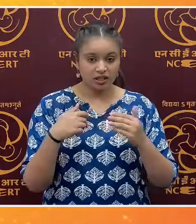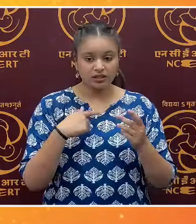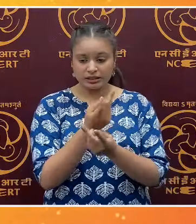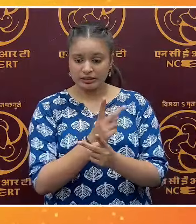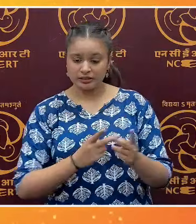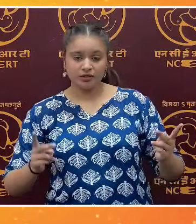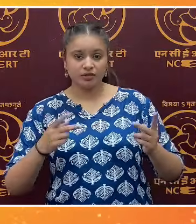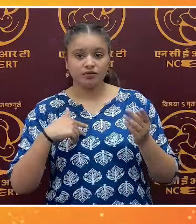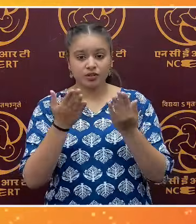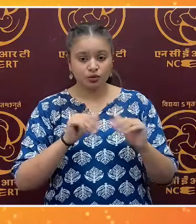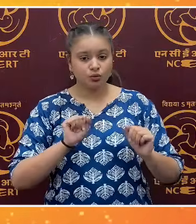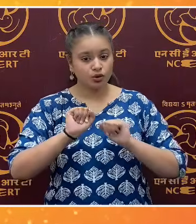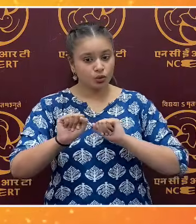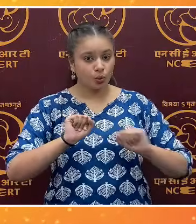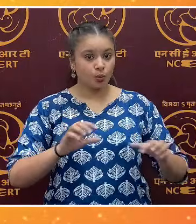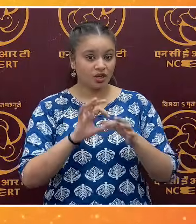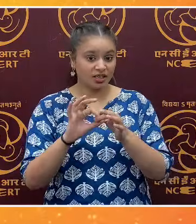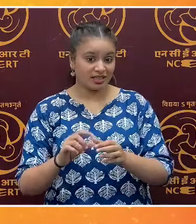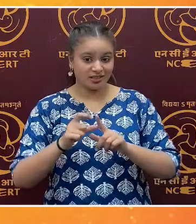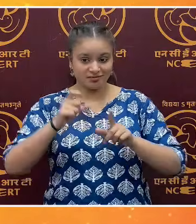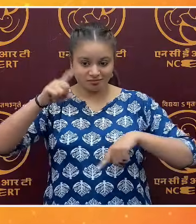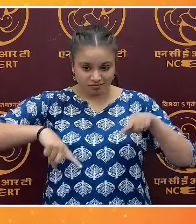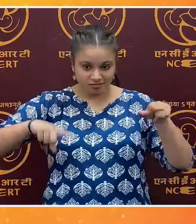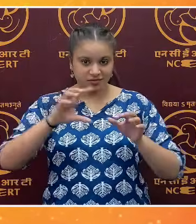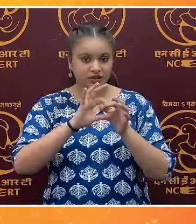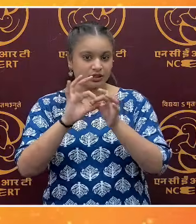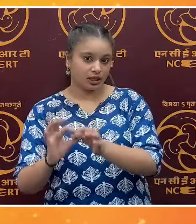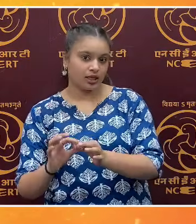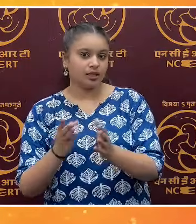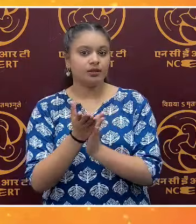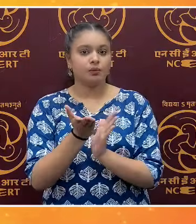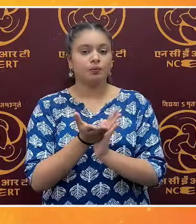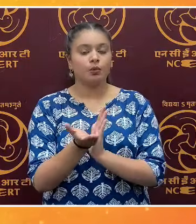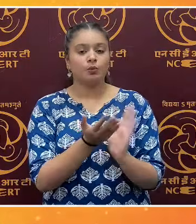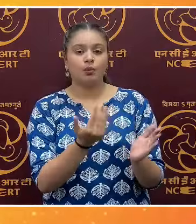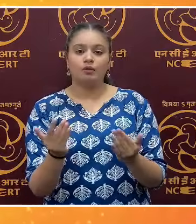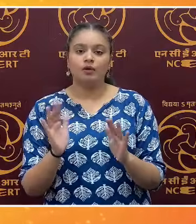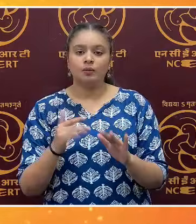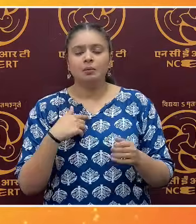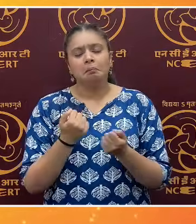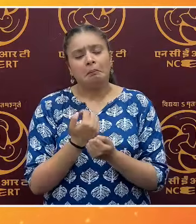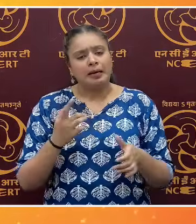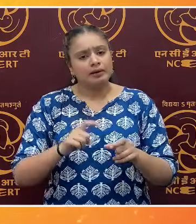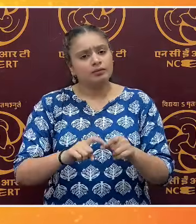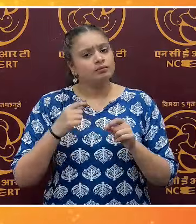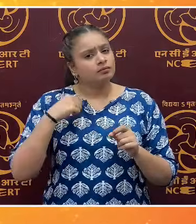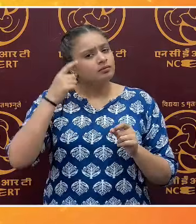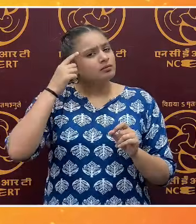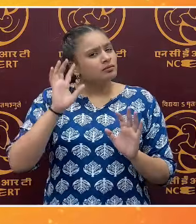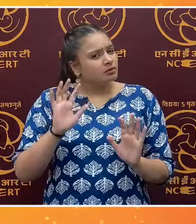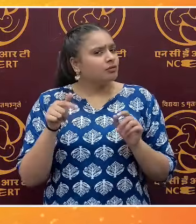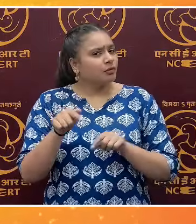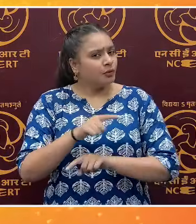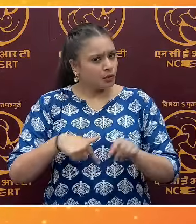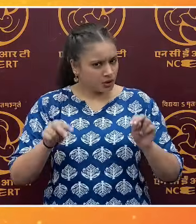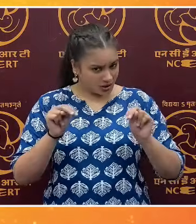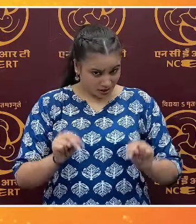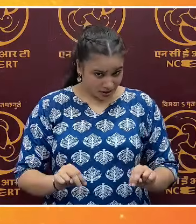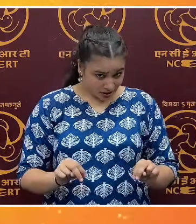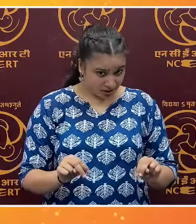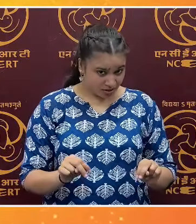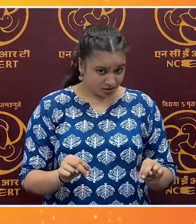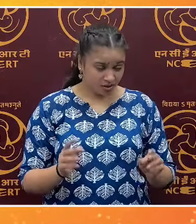diverse learners as per their unique learning styles. Now, there are many questions that come to our mind. Do we need